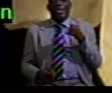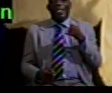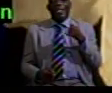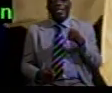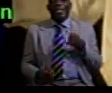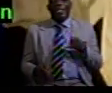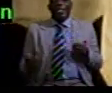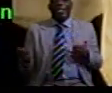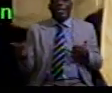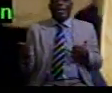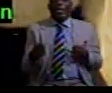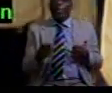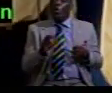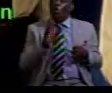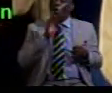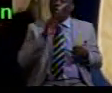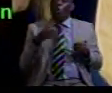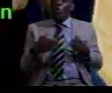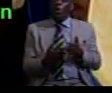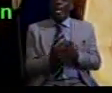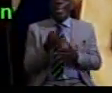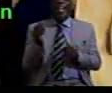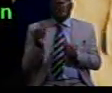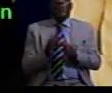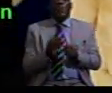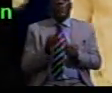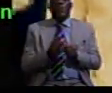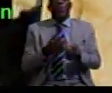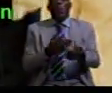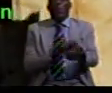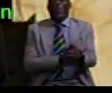end. They are new every